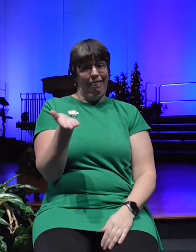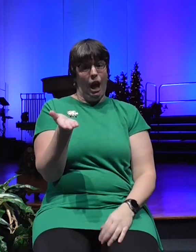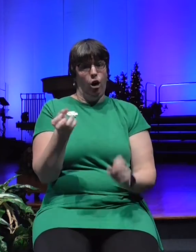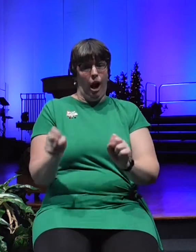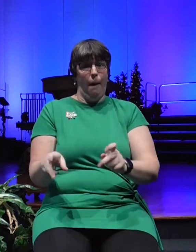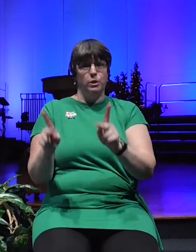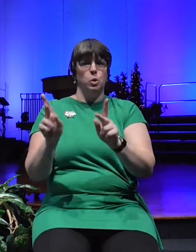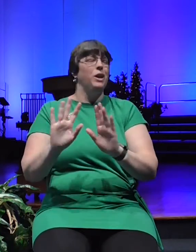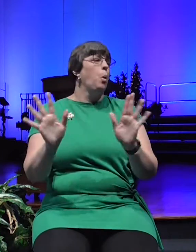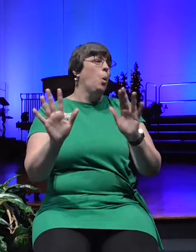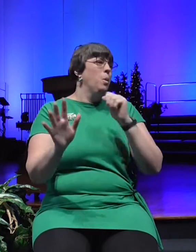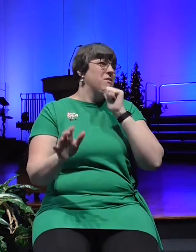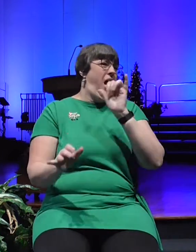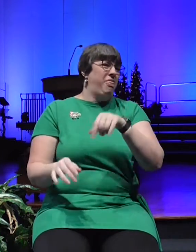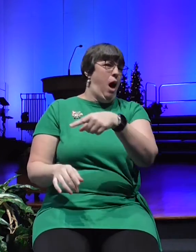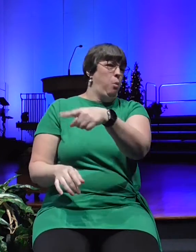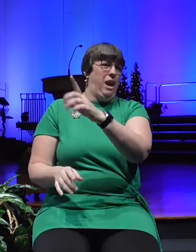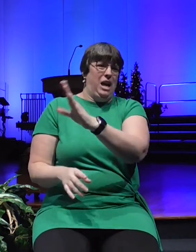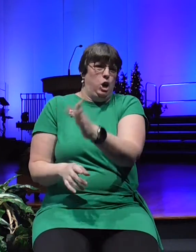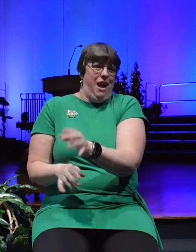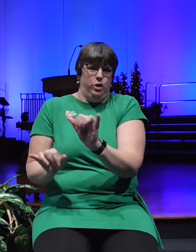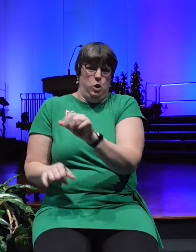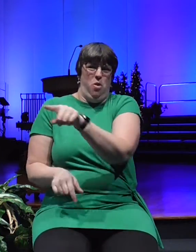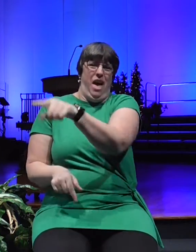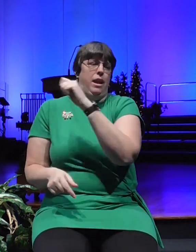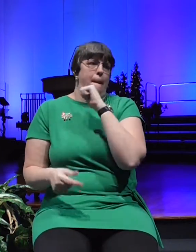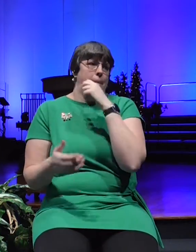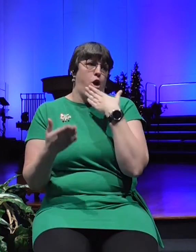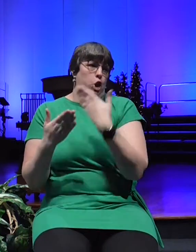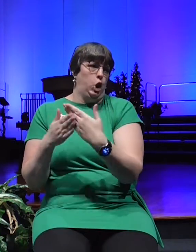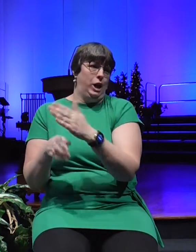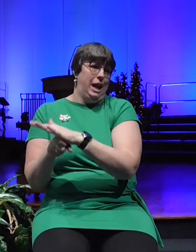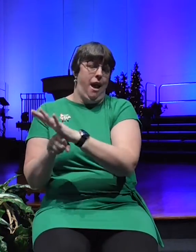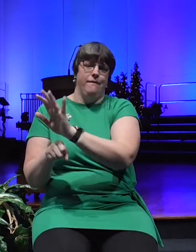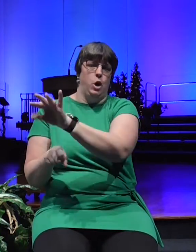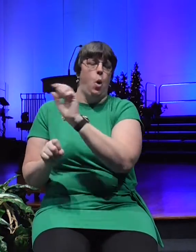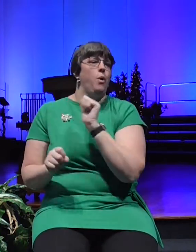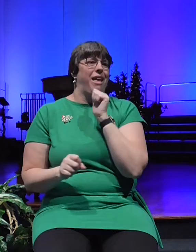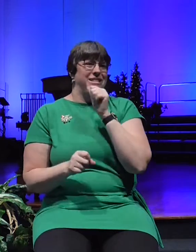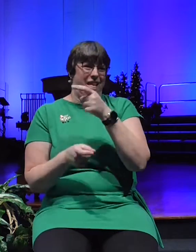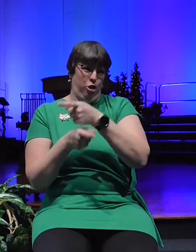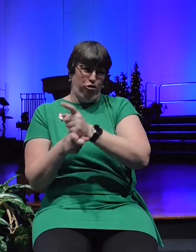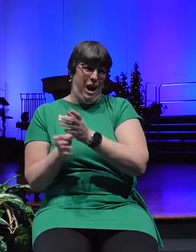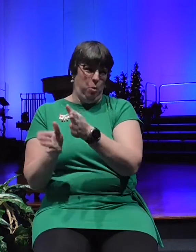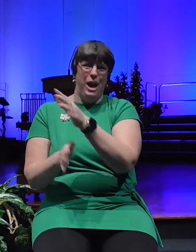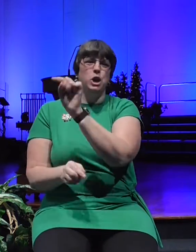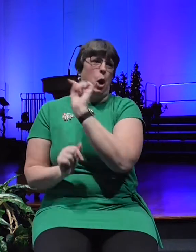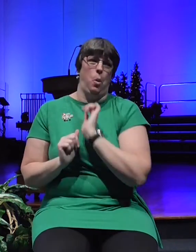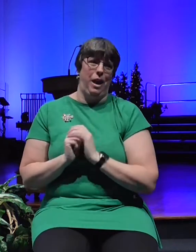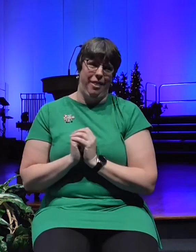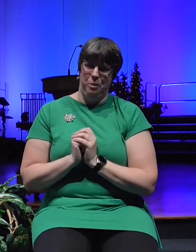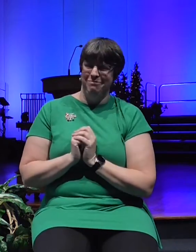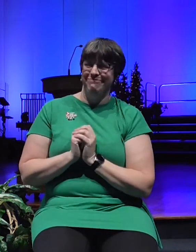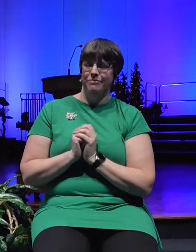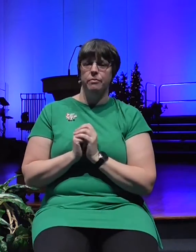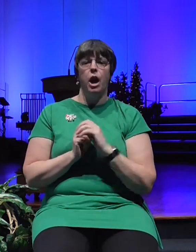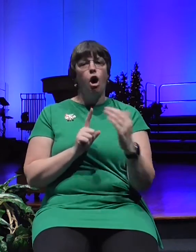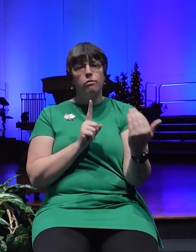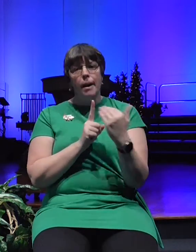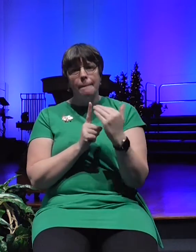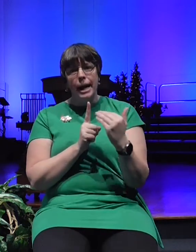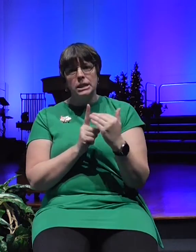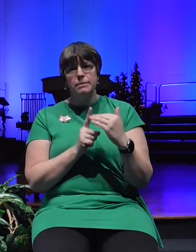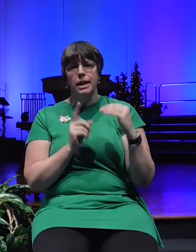then an opportunity, well, not that. No, that I could never do that. I'm not good enough for that. That's not the right way, I'm sure. It reminds me of that